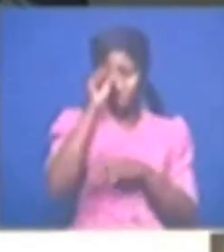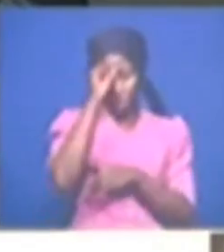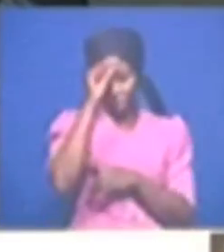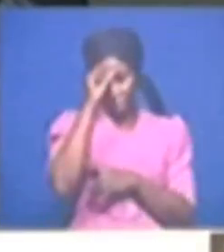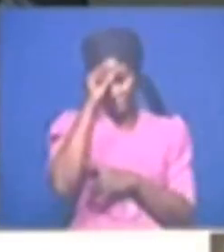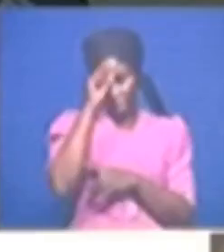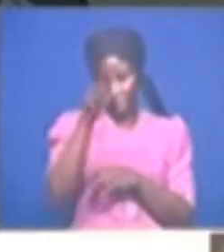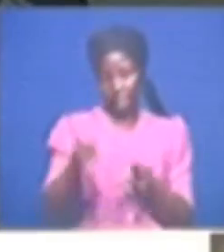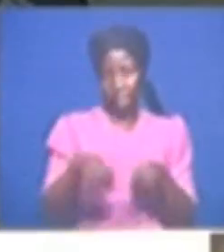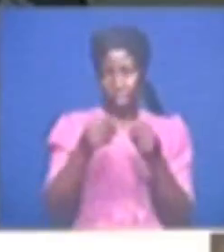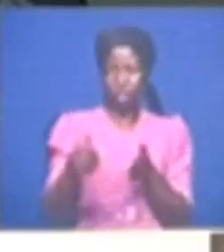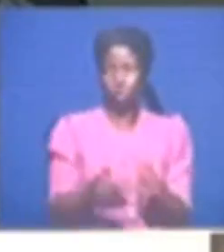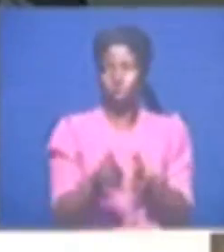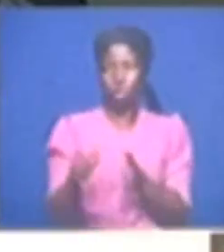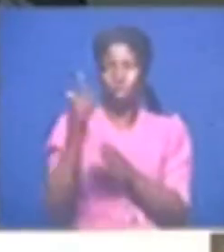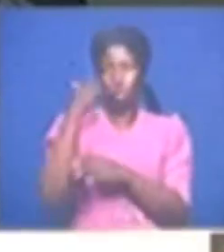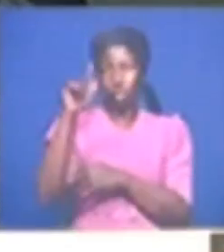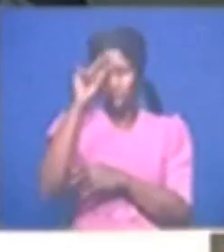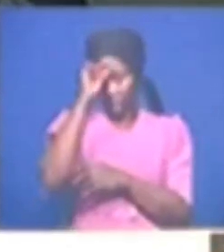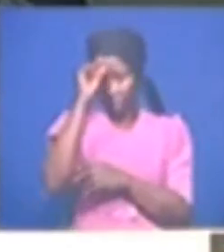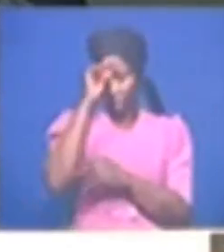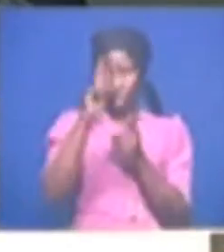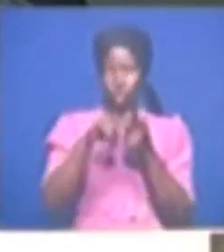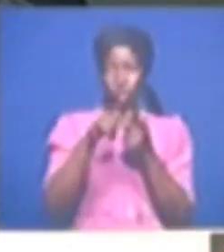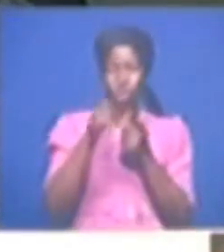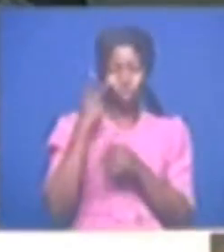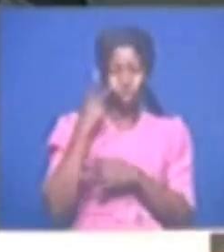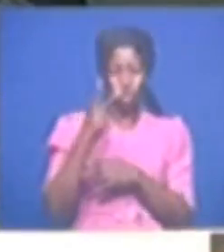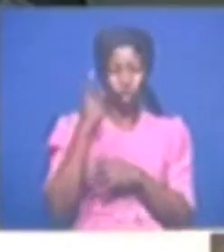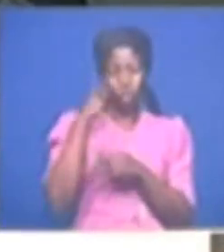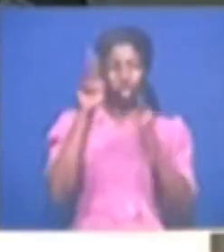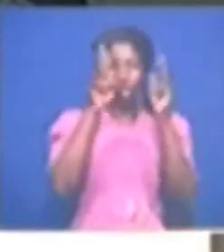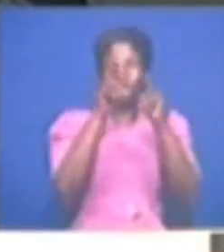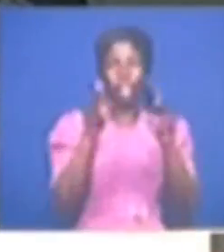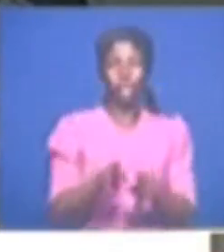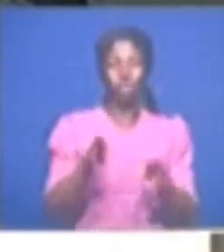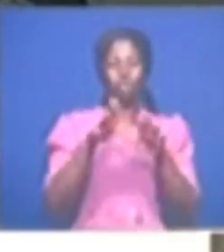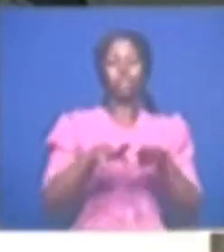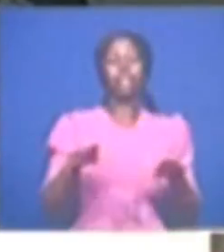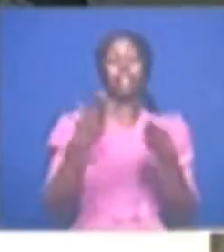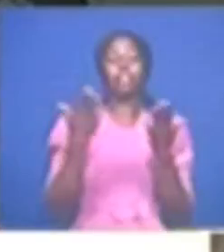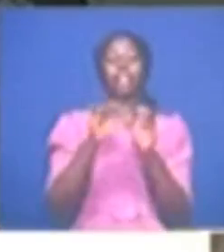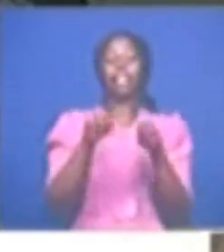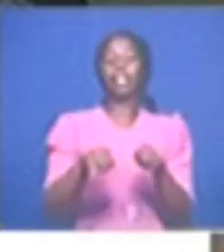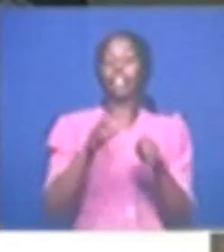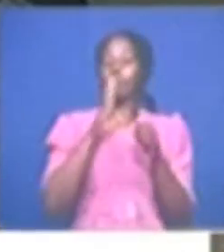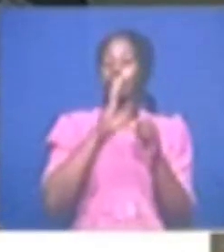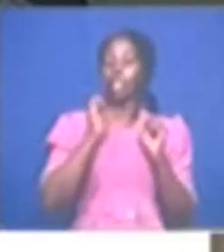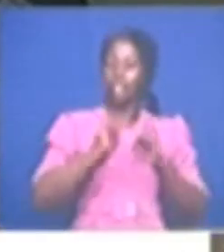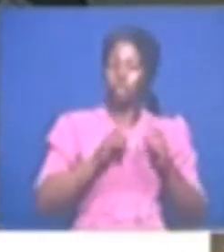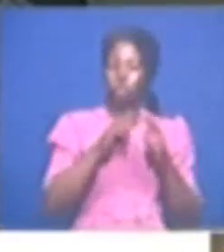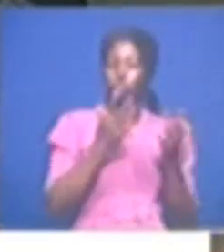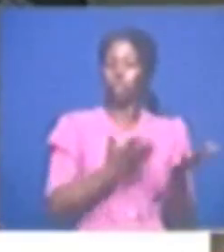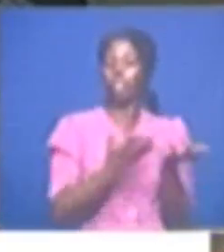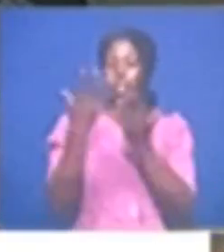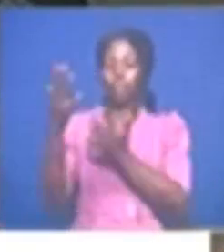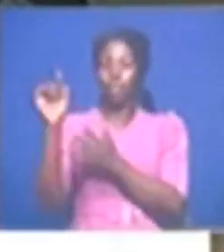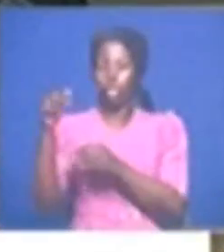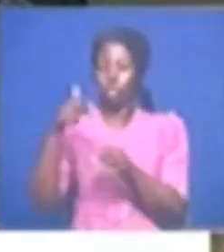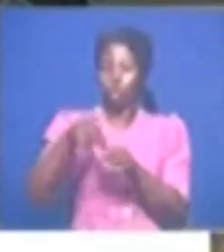an opportunity for the government to look out for international markets where they can be able to export this oil once